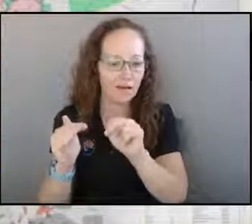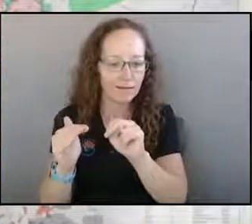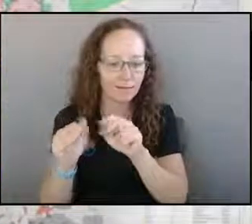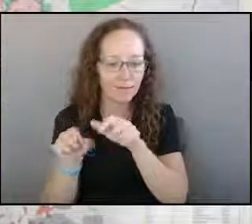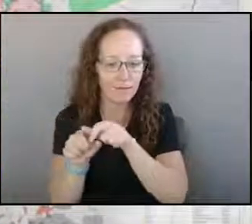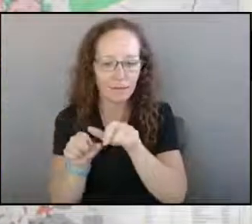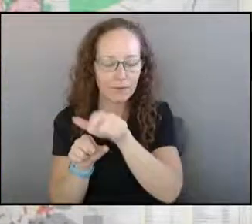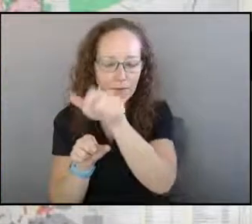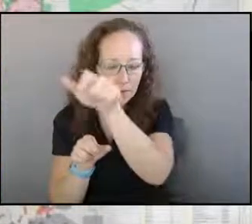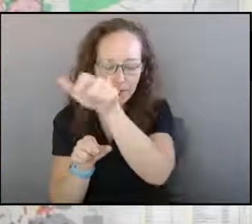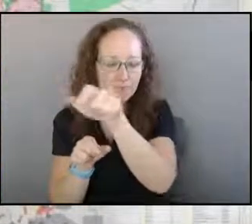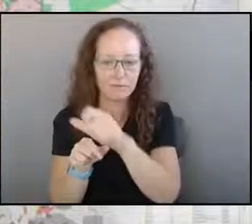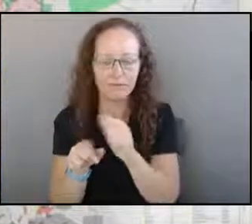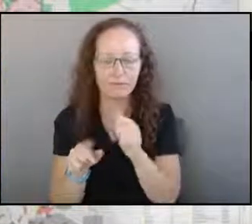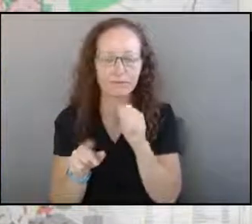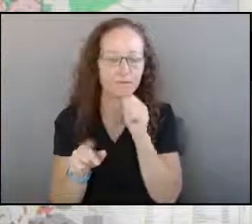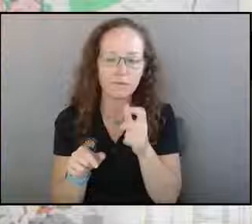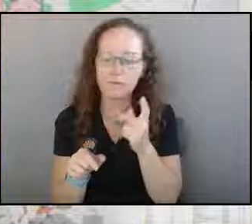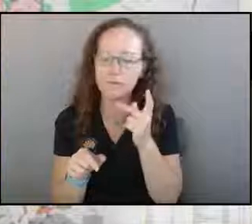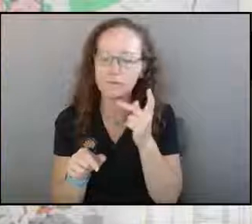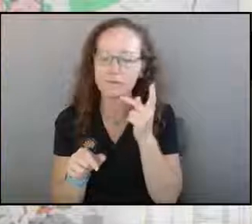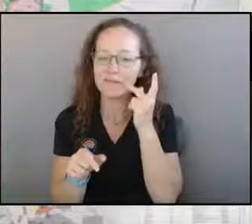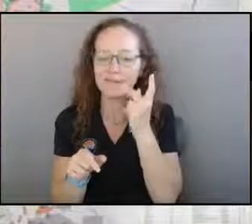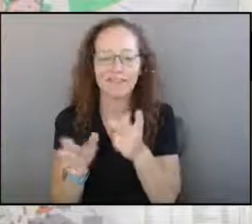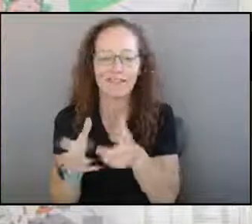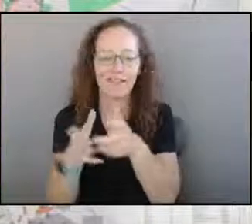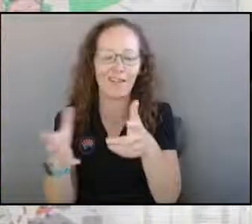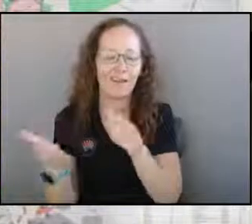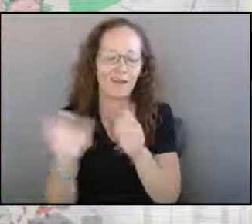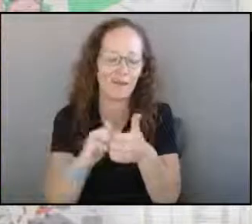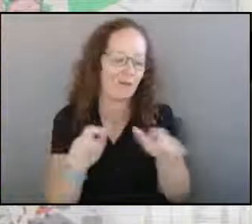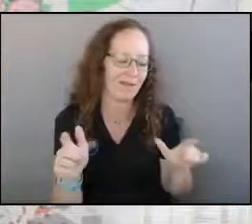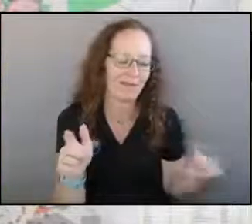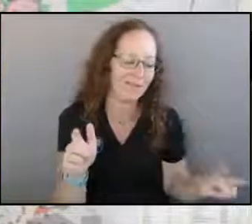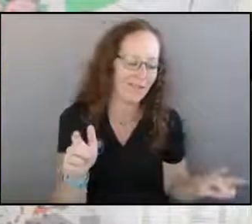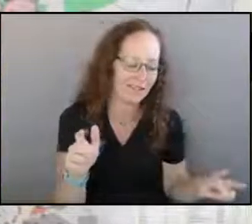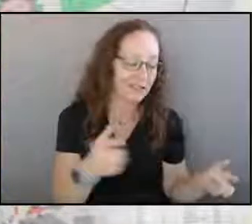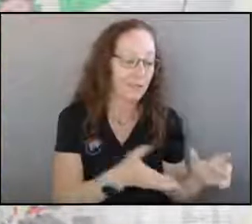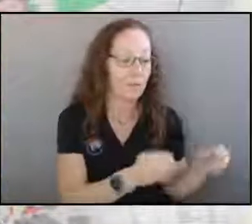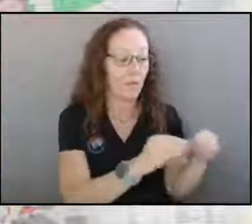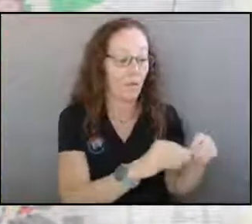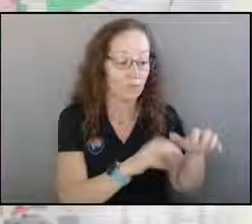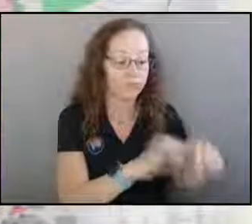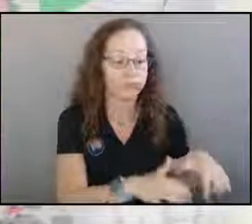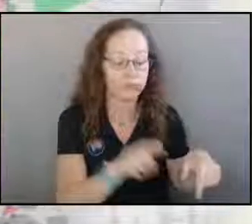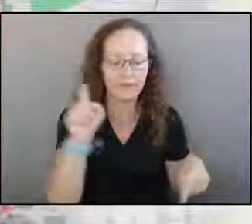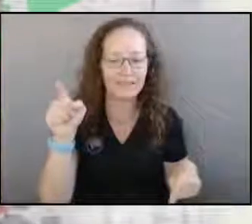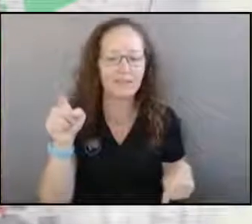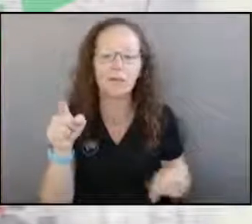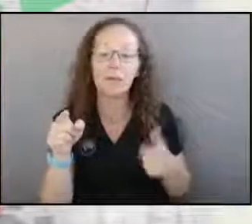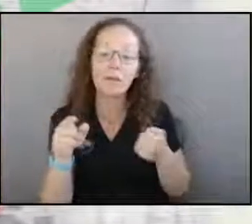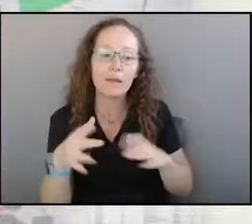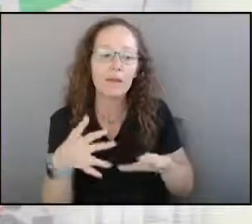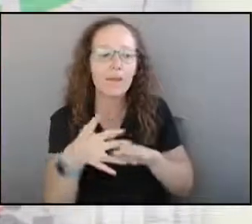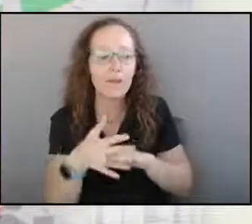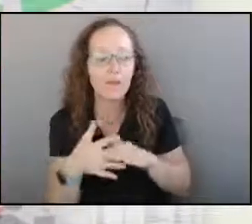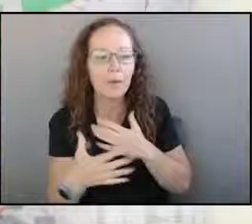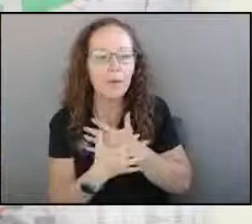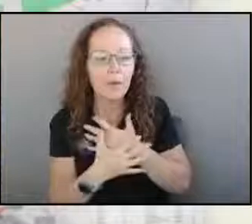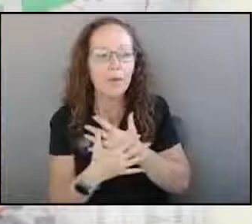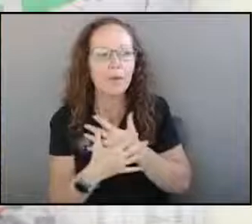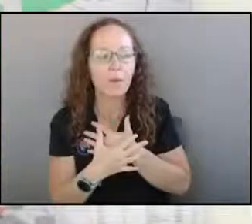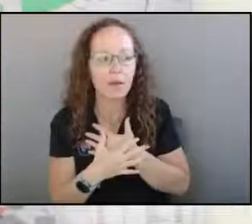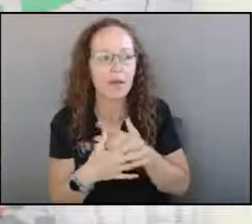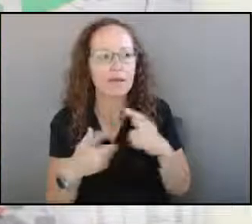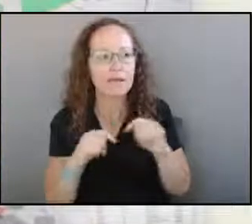Vegas. And it really gave us just a little breather and a break for the team to maybe get a little bit more work done. And hopefully